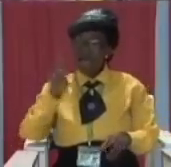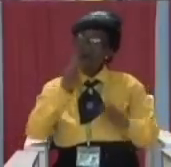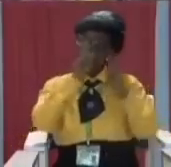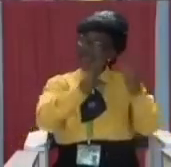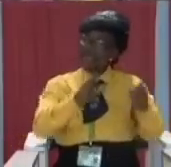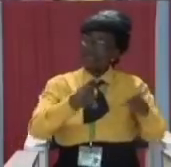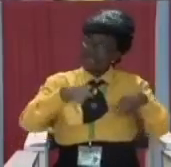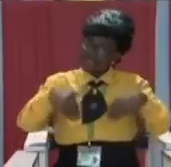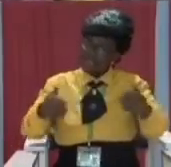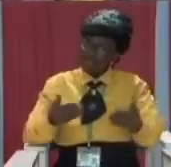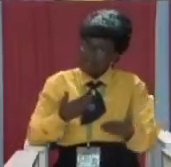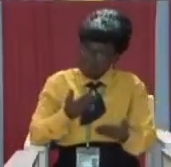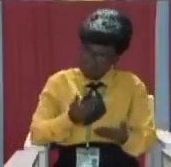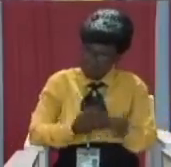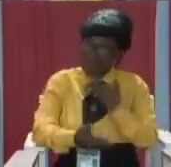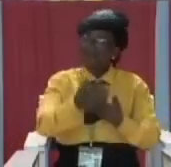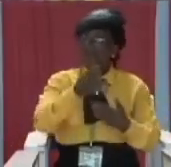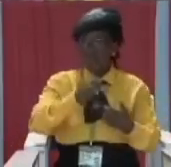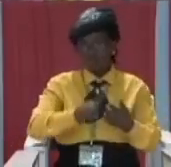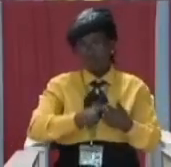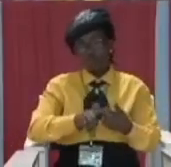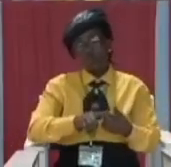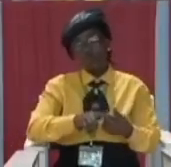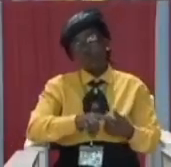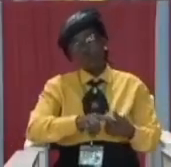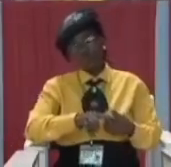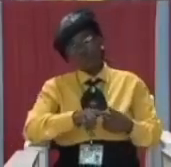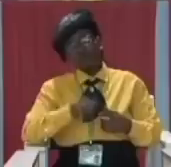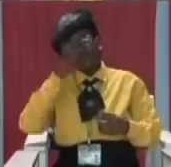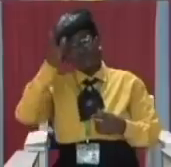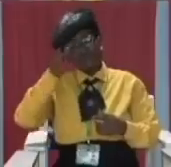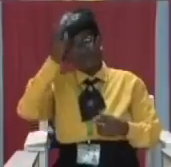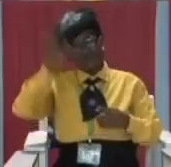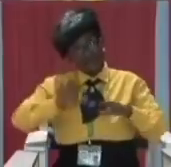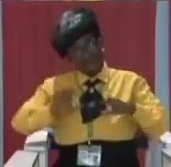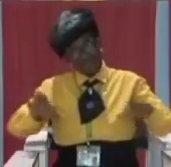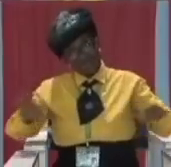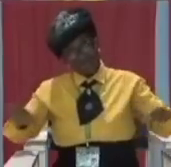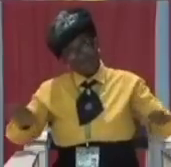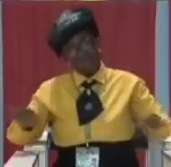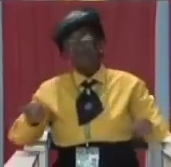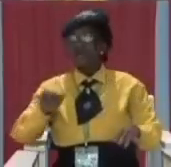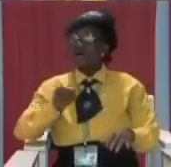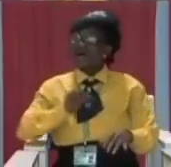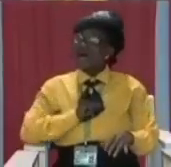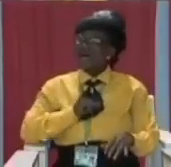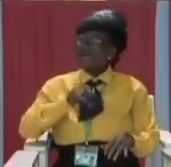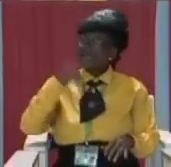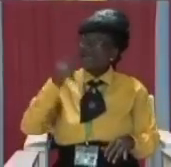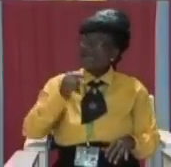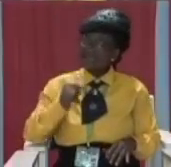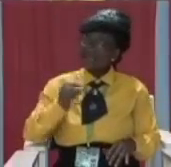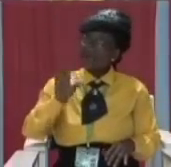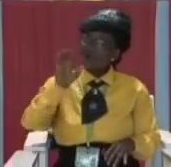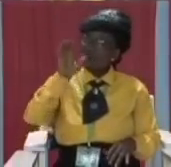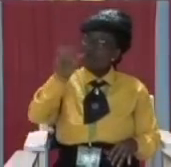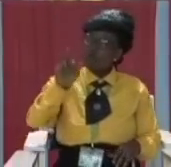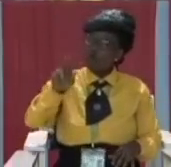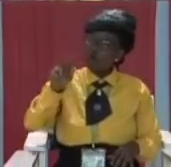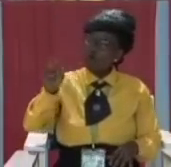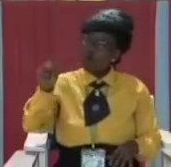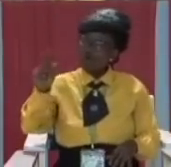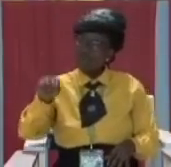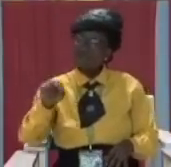I said then that Omicron is not a child, it's